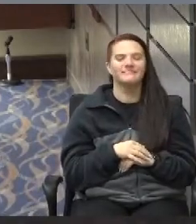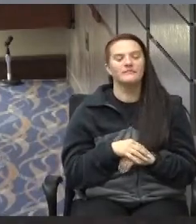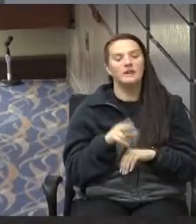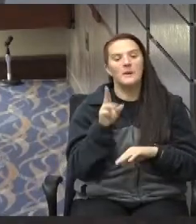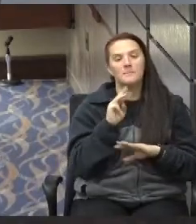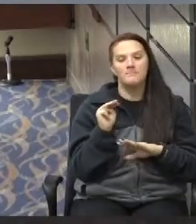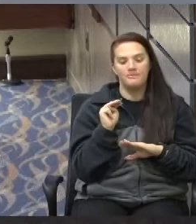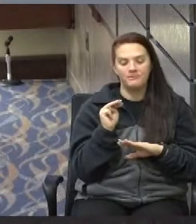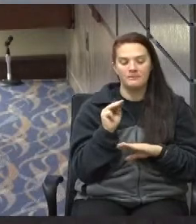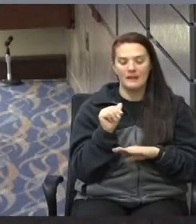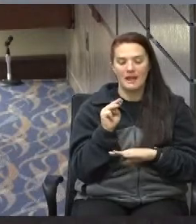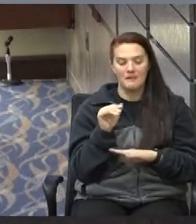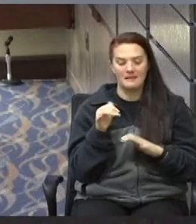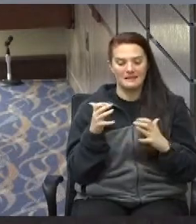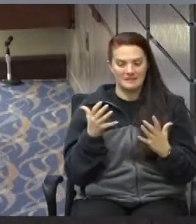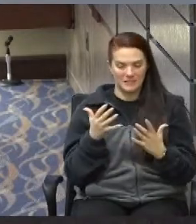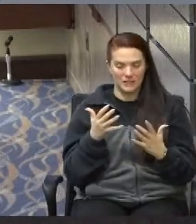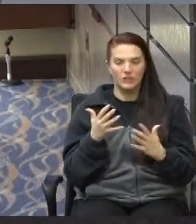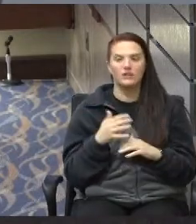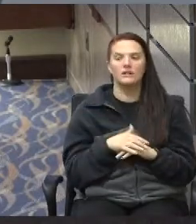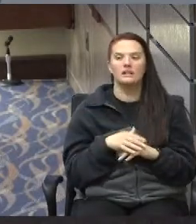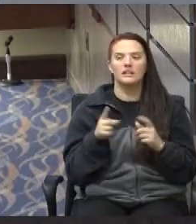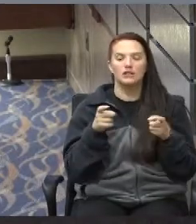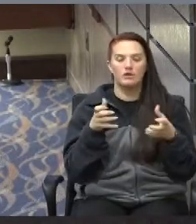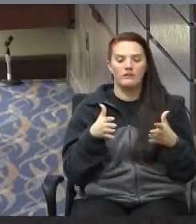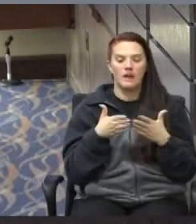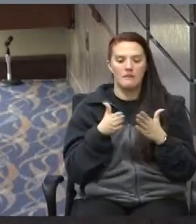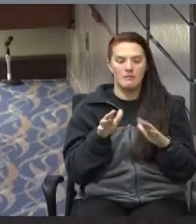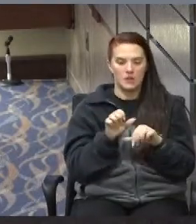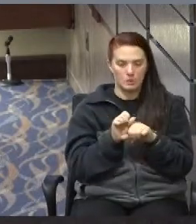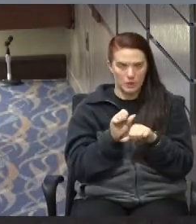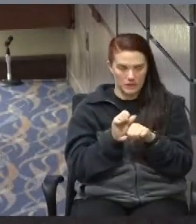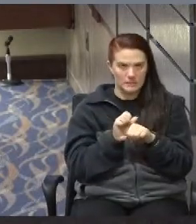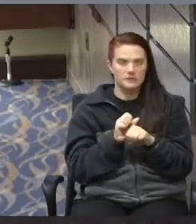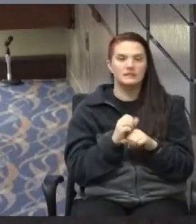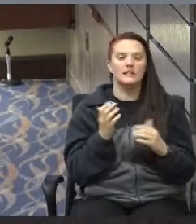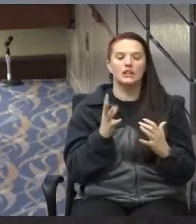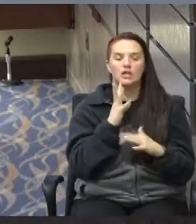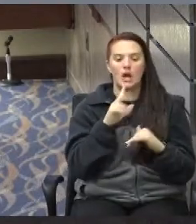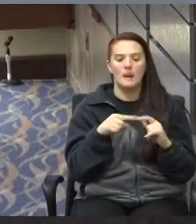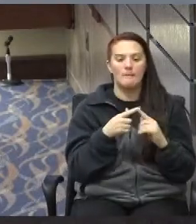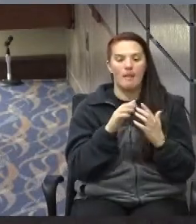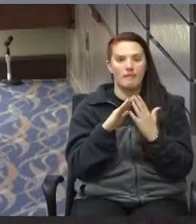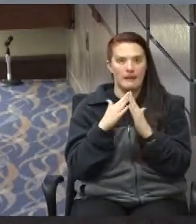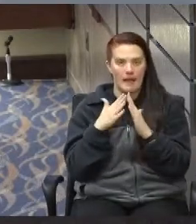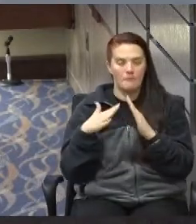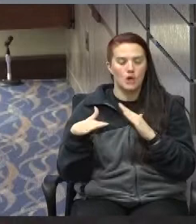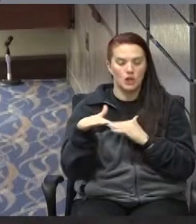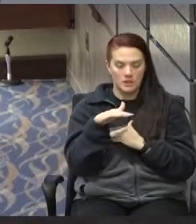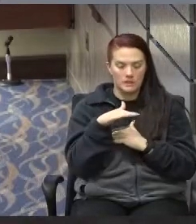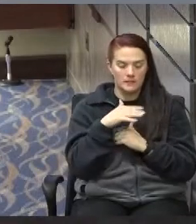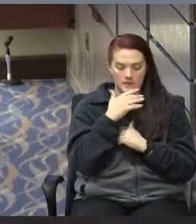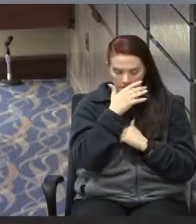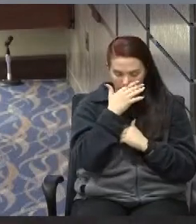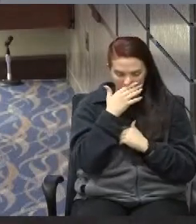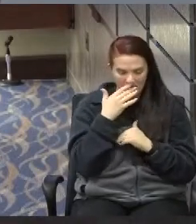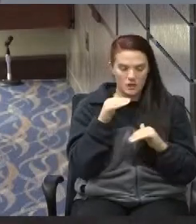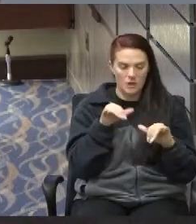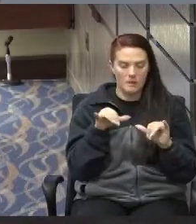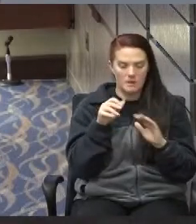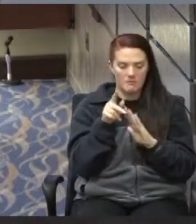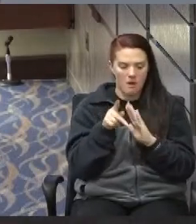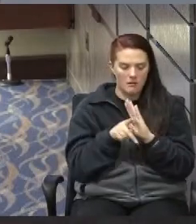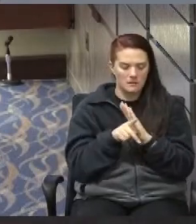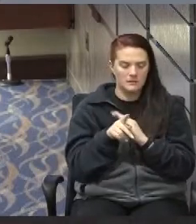Oh, Amy's here. Amy Berlardi Highland, our Director of Public Works, is here to talk about the neighborhood traffic calming policy